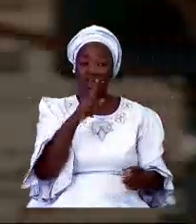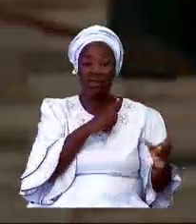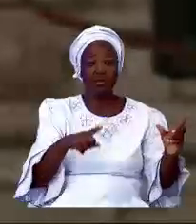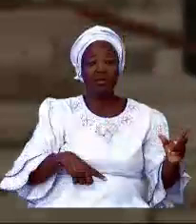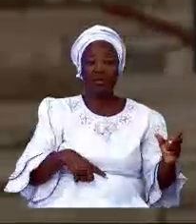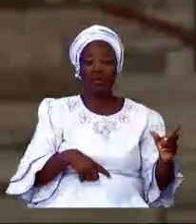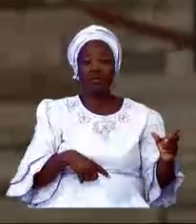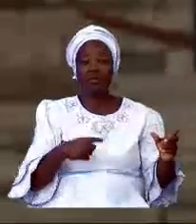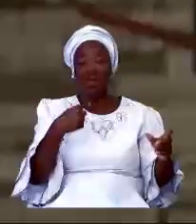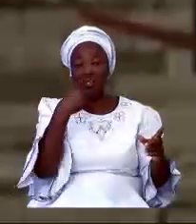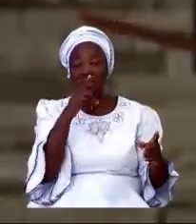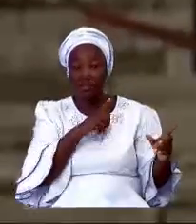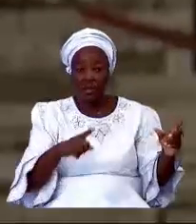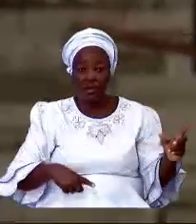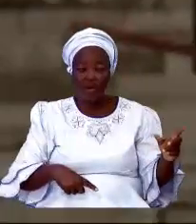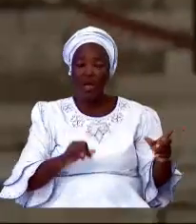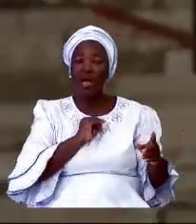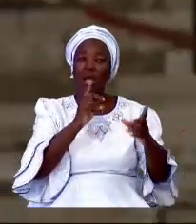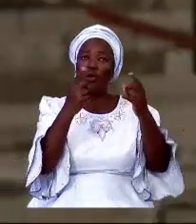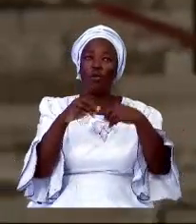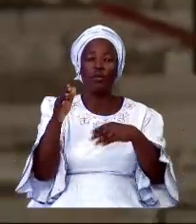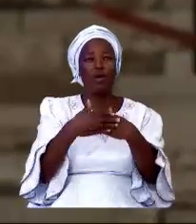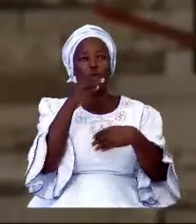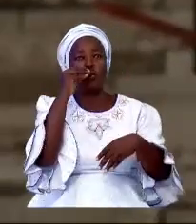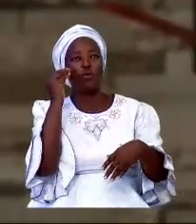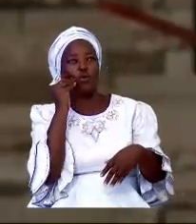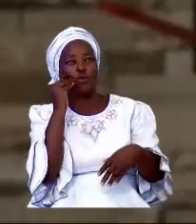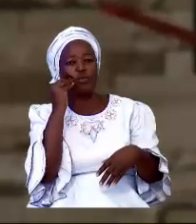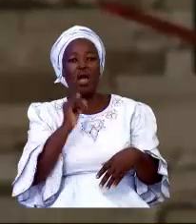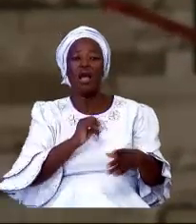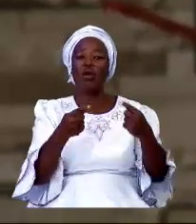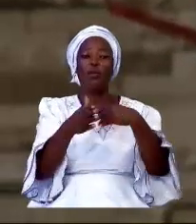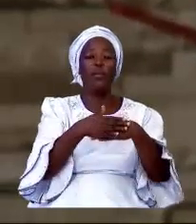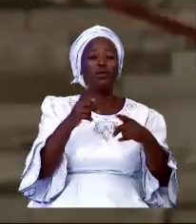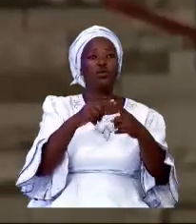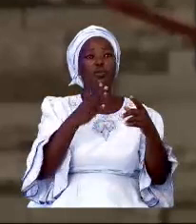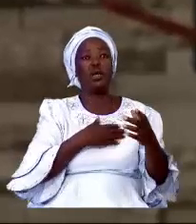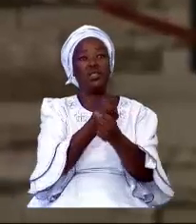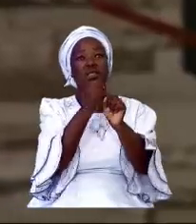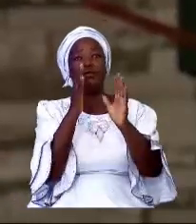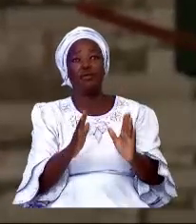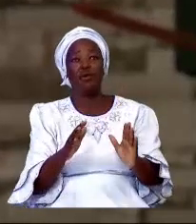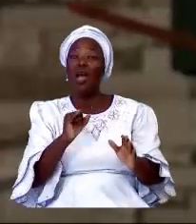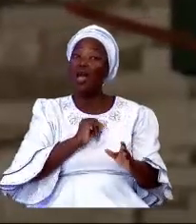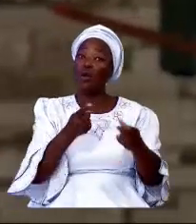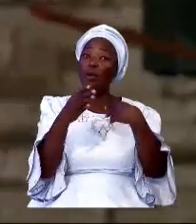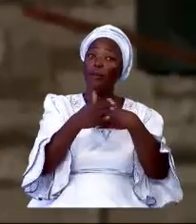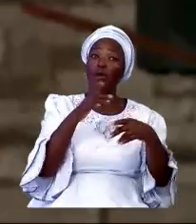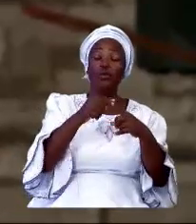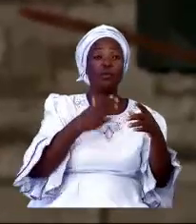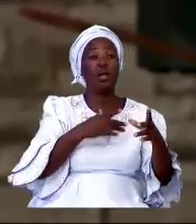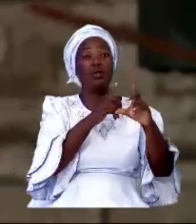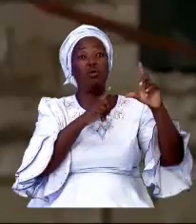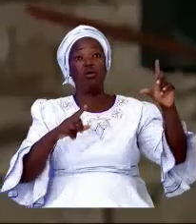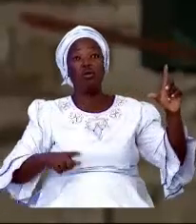is seeing you there. Tell the Lord, I come back home. I come back